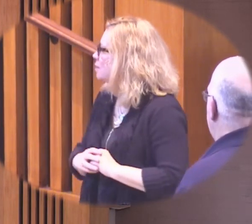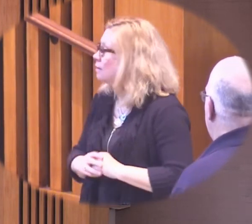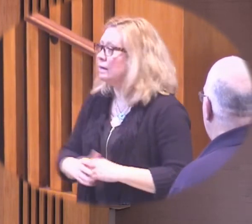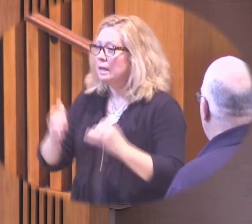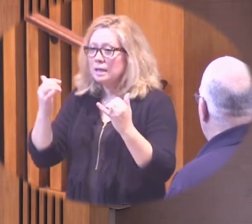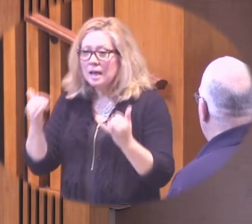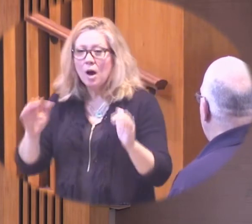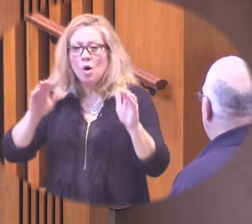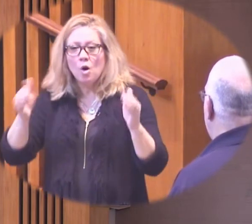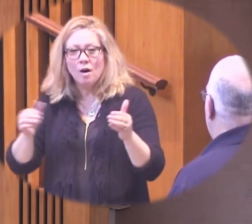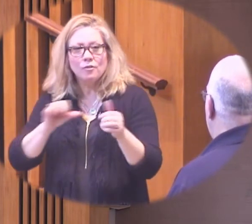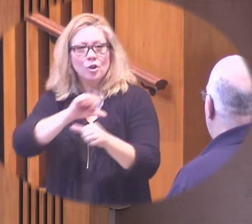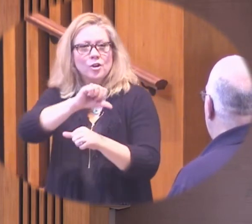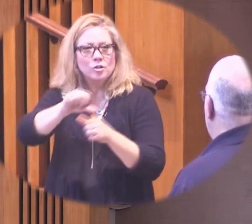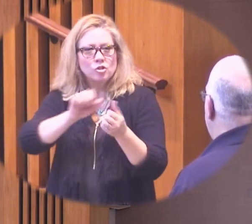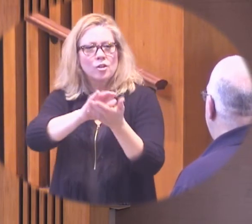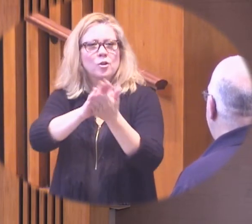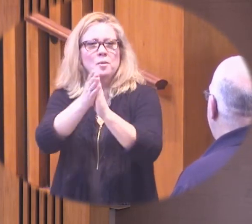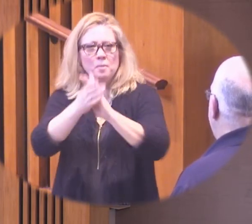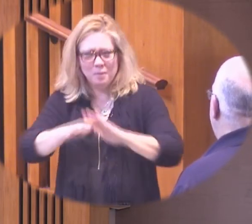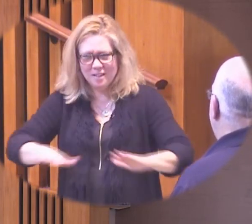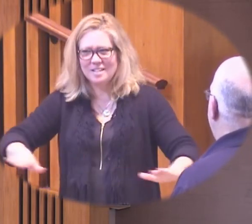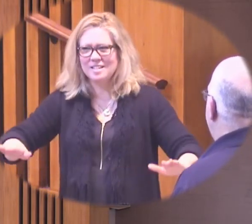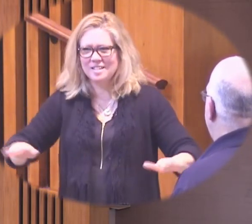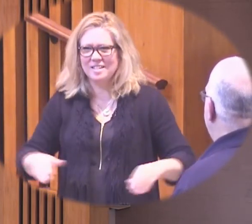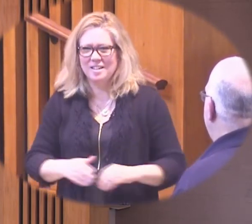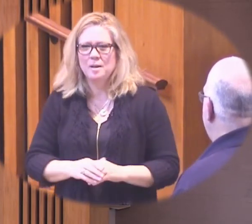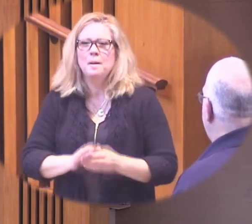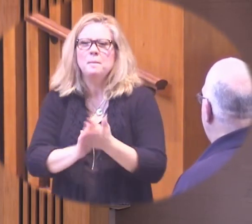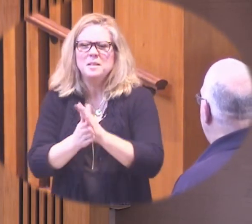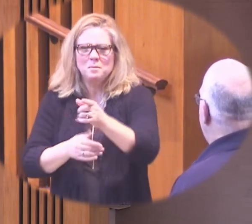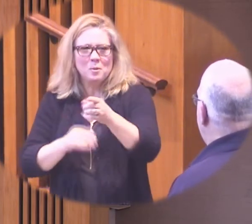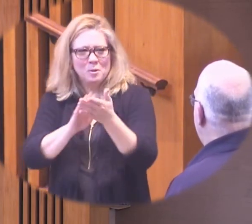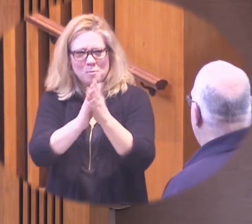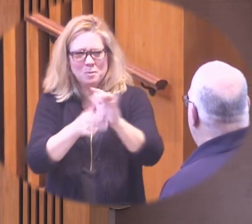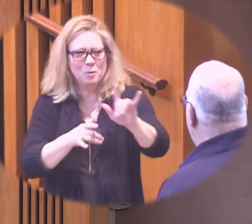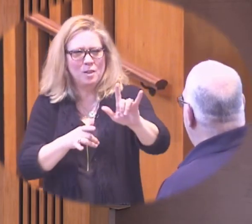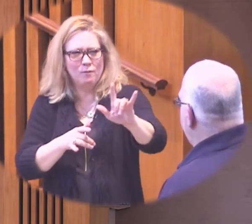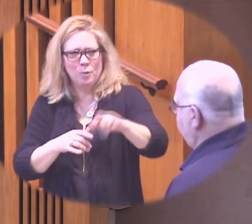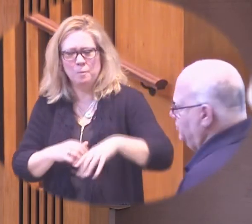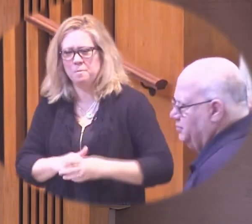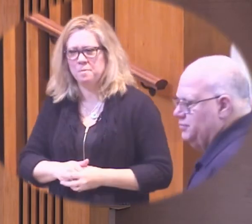Now may we offer to each other a sign of God's peace.